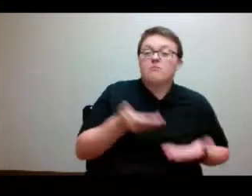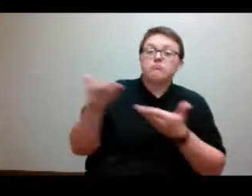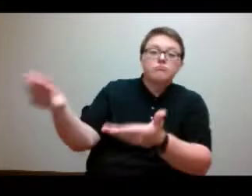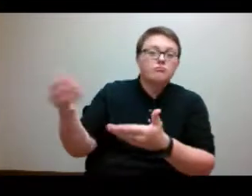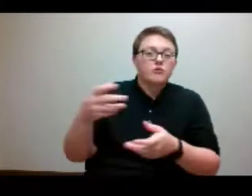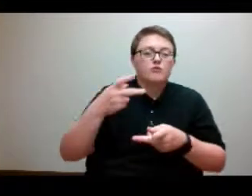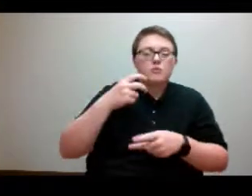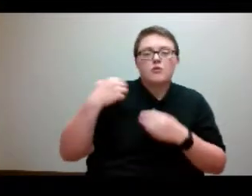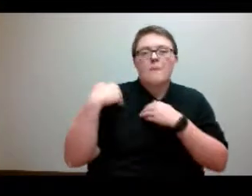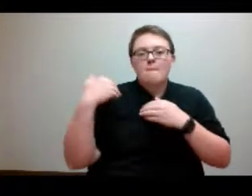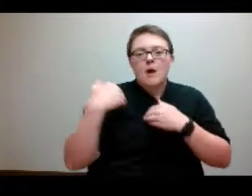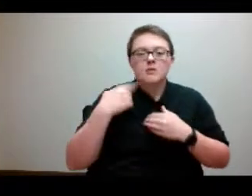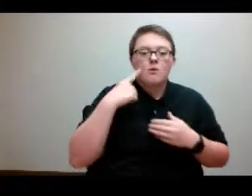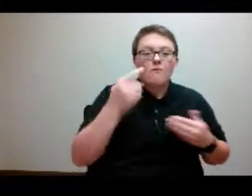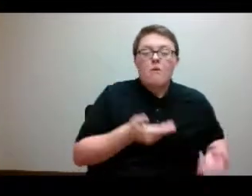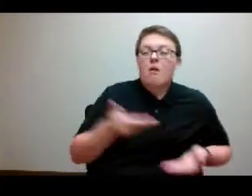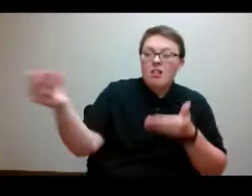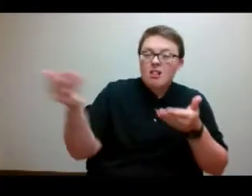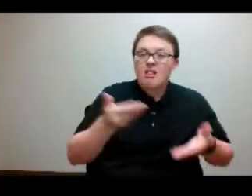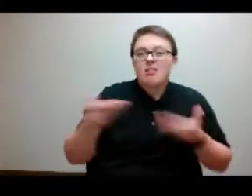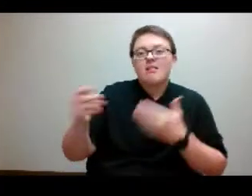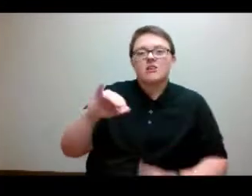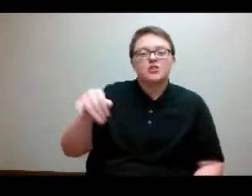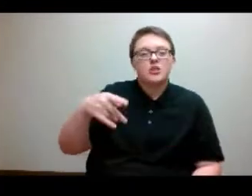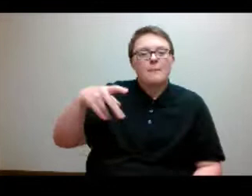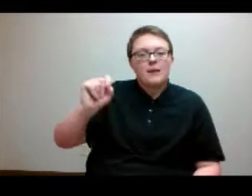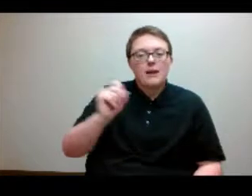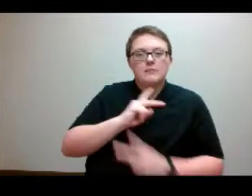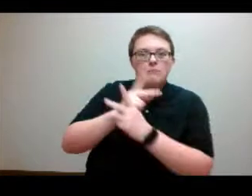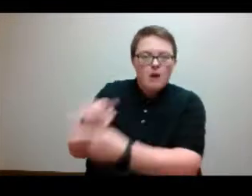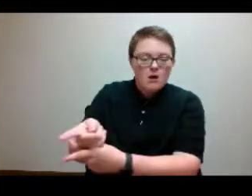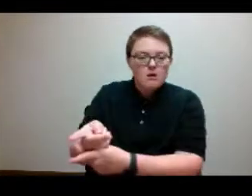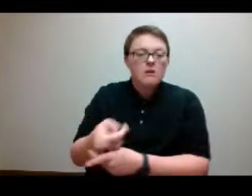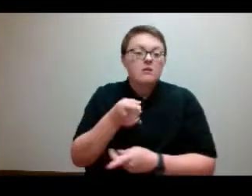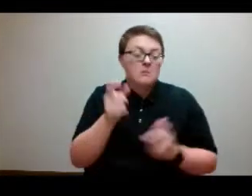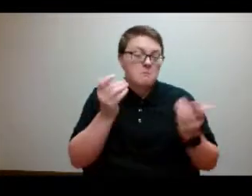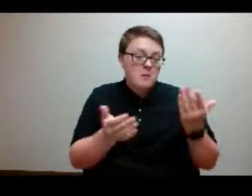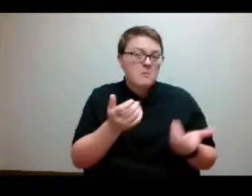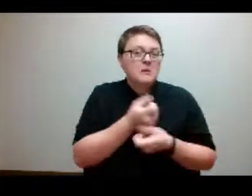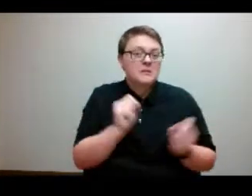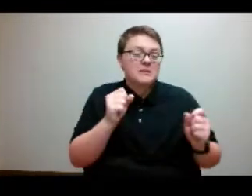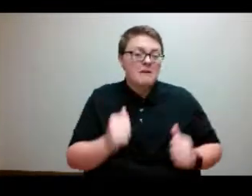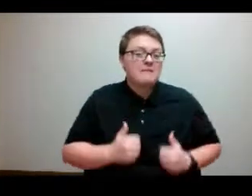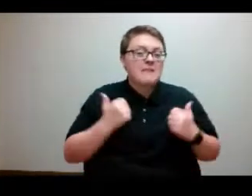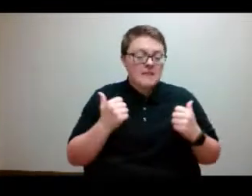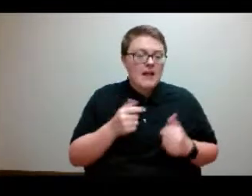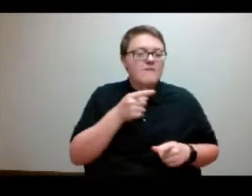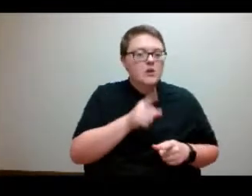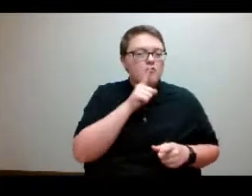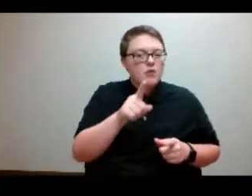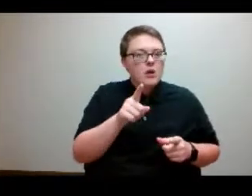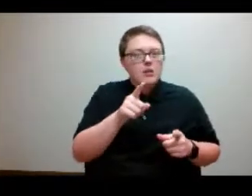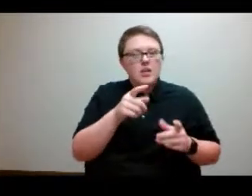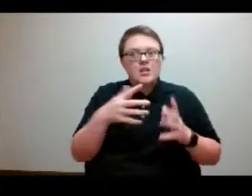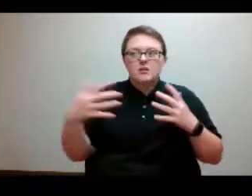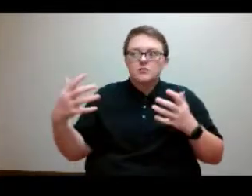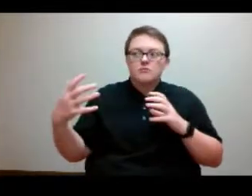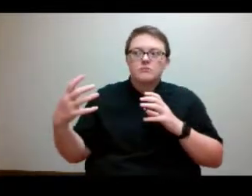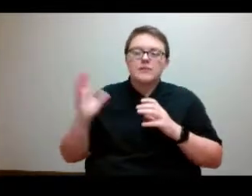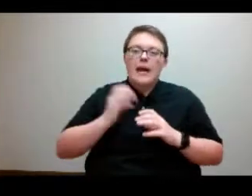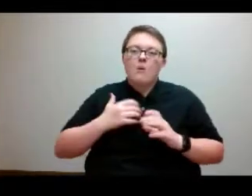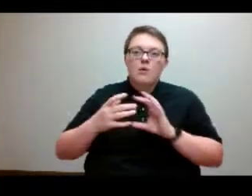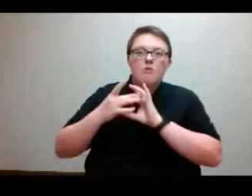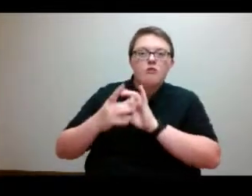may have contributed to saving lives. At the very least, he assisted our community partners and citizens and strengthened our relationship with